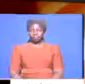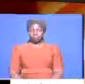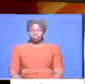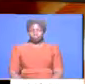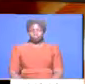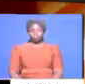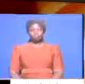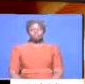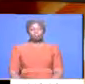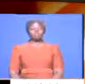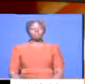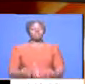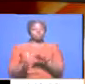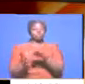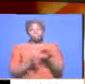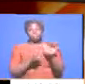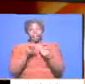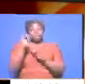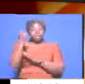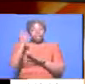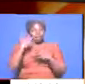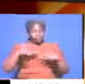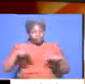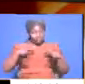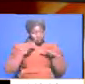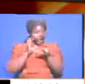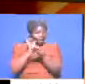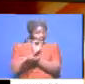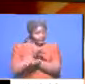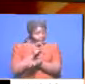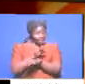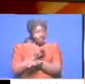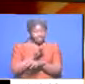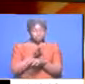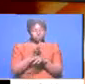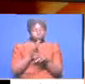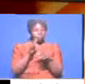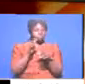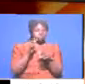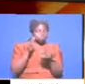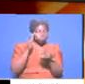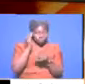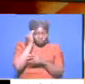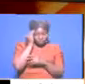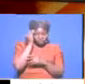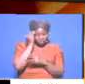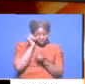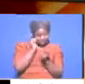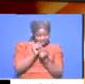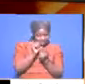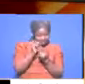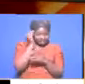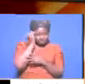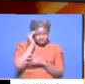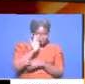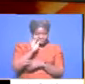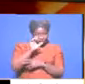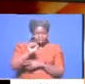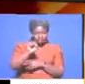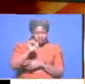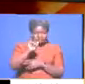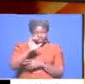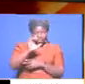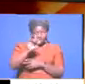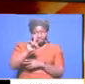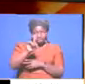And moving on, Kenyans have been advised to test and know their sickle cell status as a way of curbing the spread of